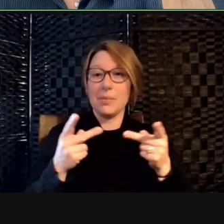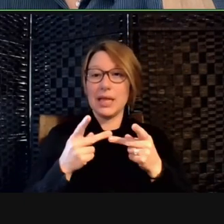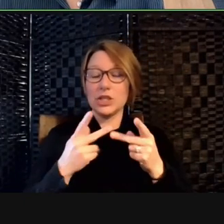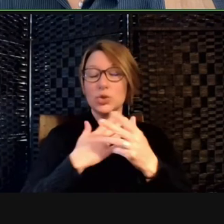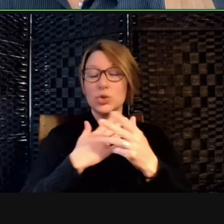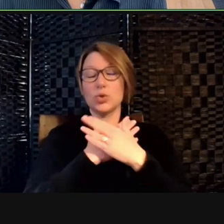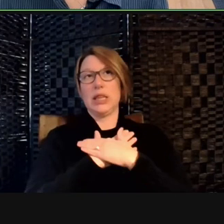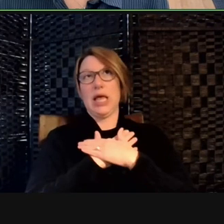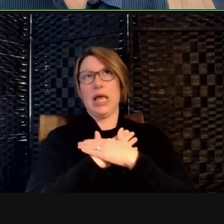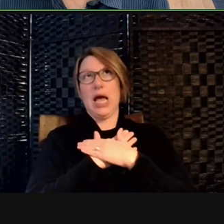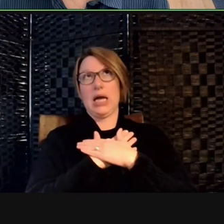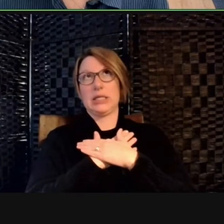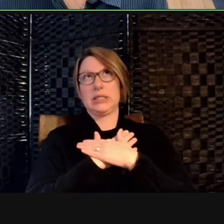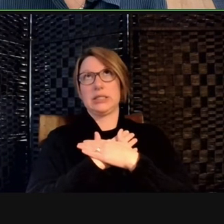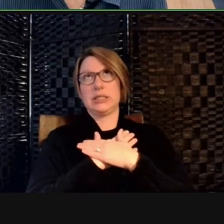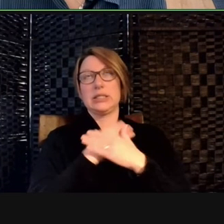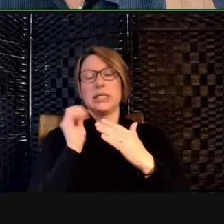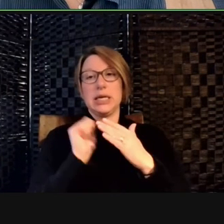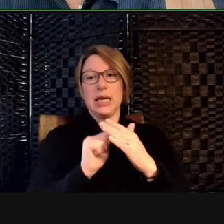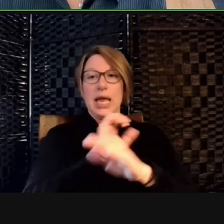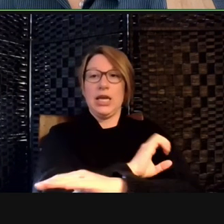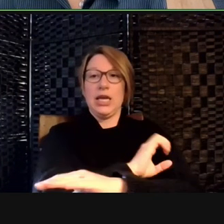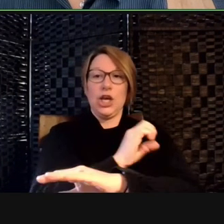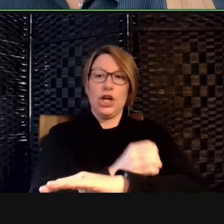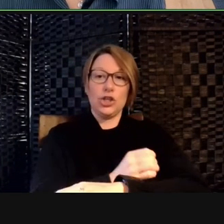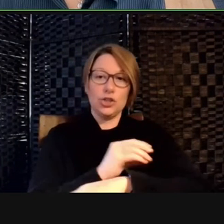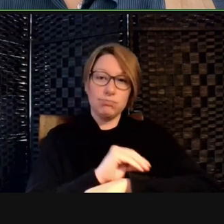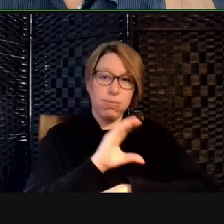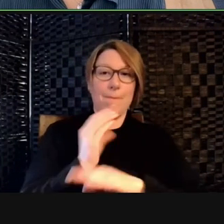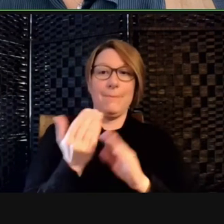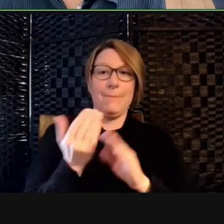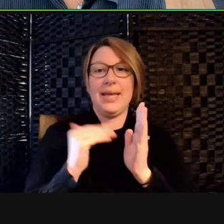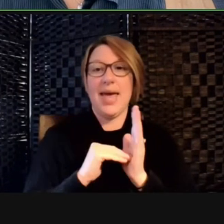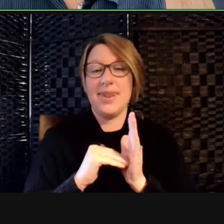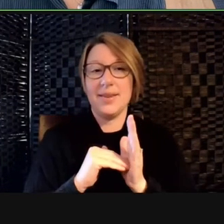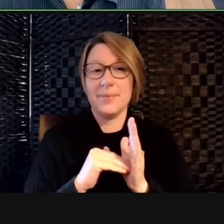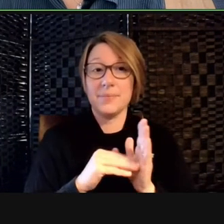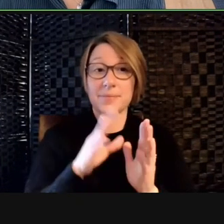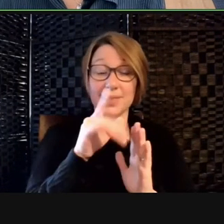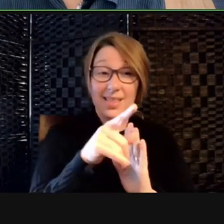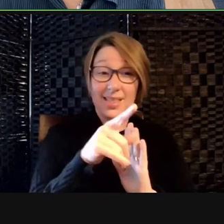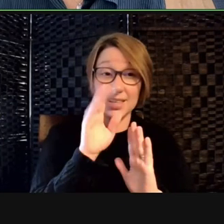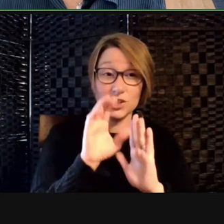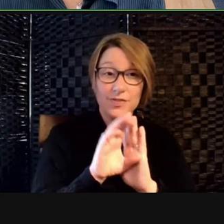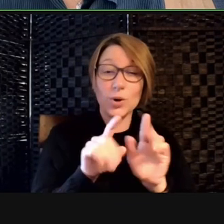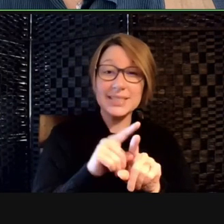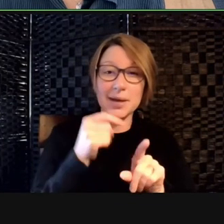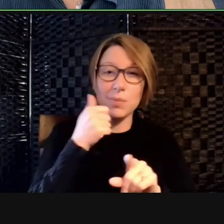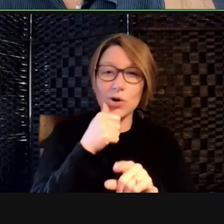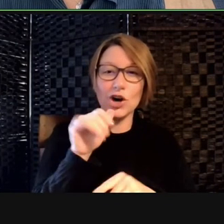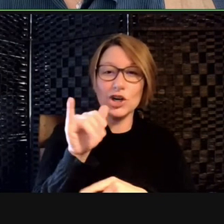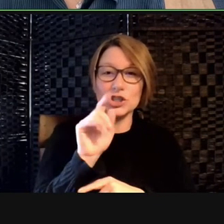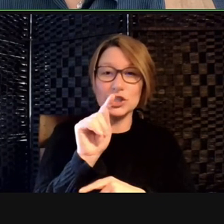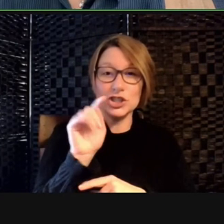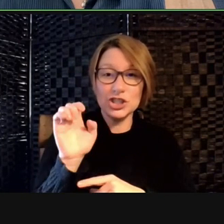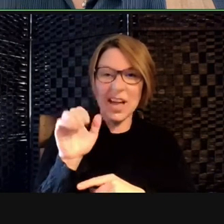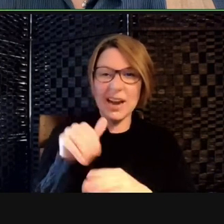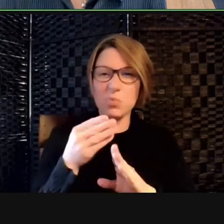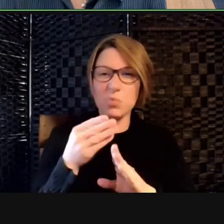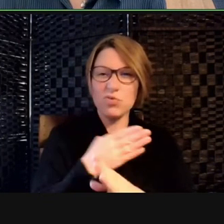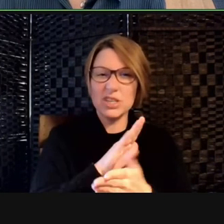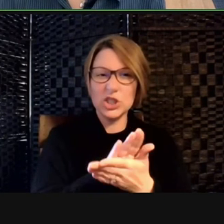recharge. So they need that recharging station, many of these kids. This is actually a photograph of that same girl, Jet. When she was in the preschool program,